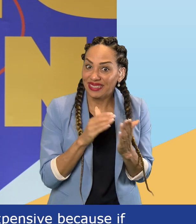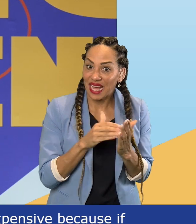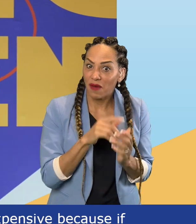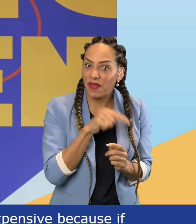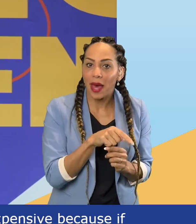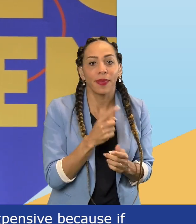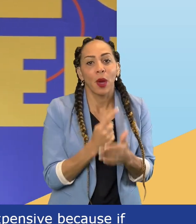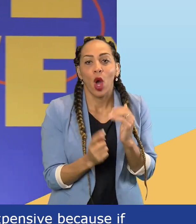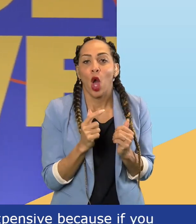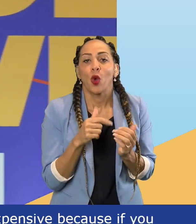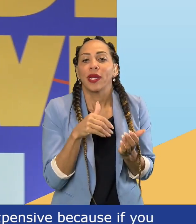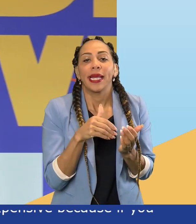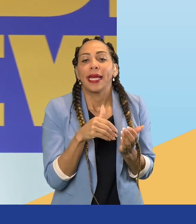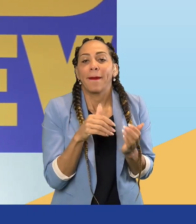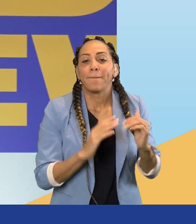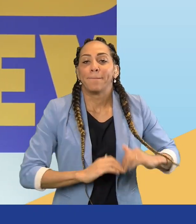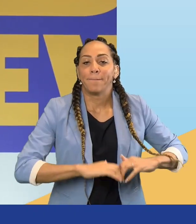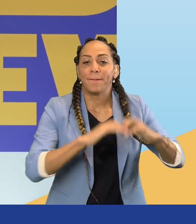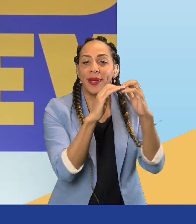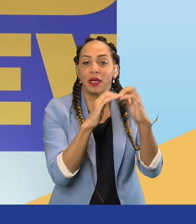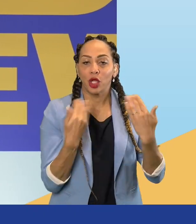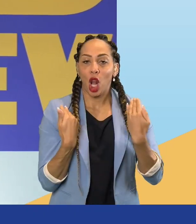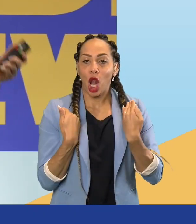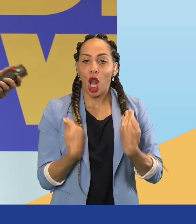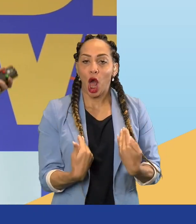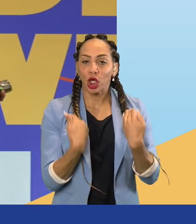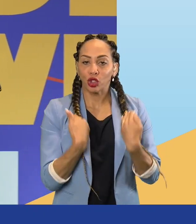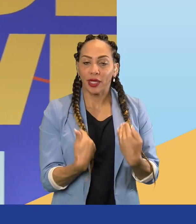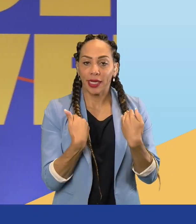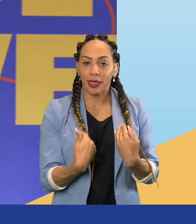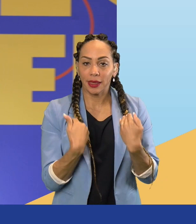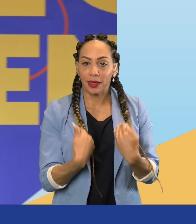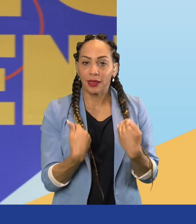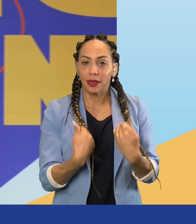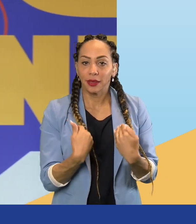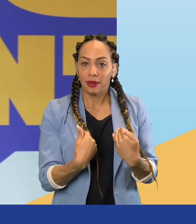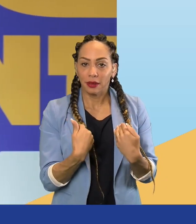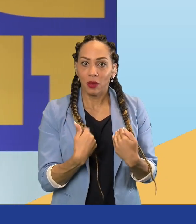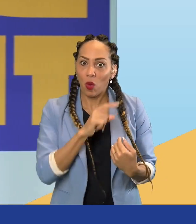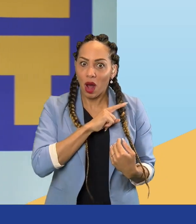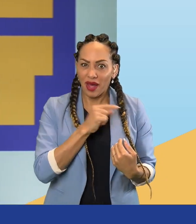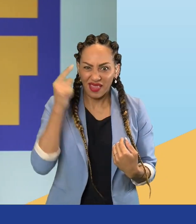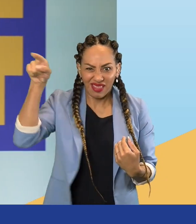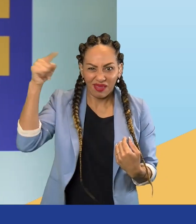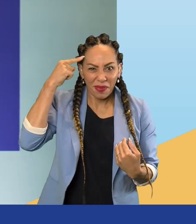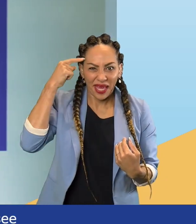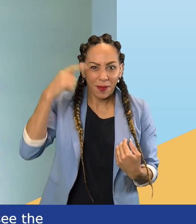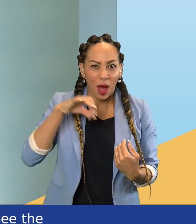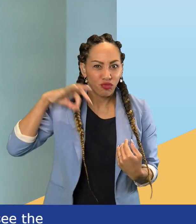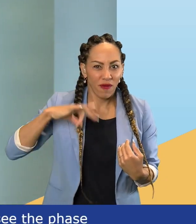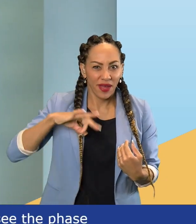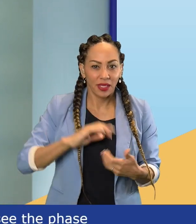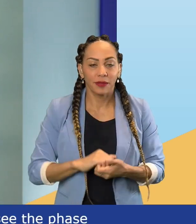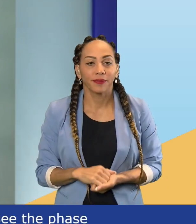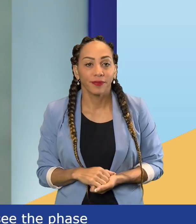we'll see the phase out of smaller cars quicker than we see the phase out of the bigger luxury cars. There's going to be new ways of selling cars,